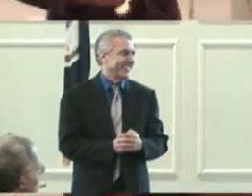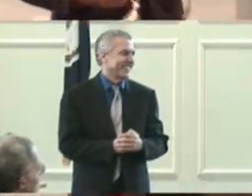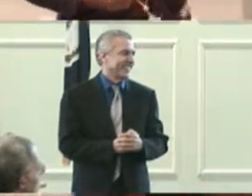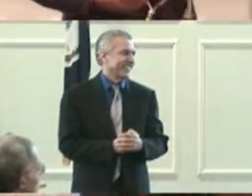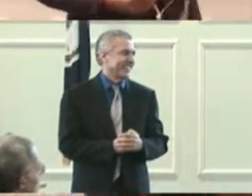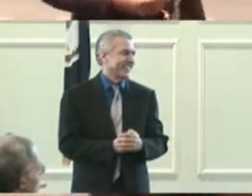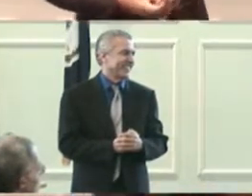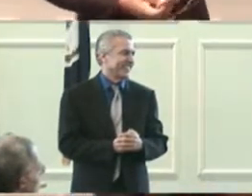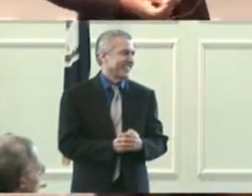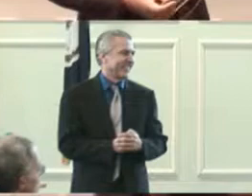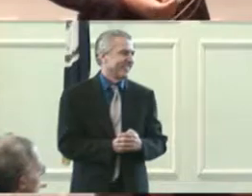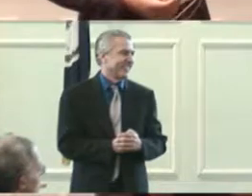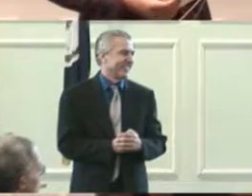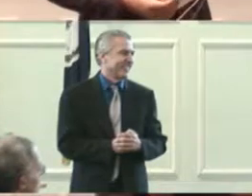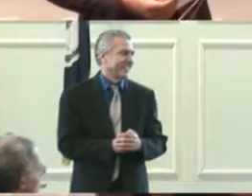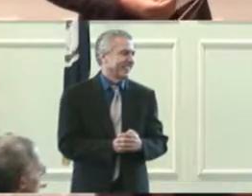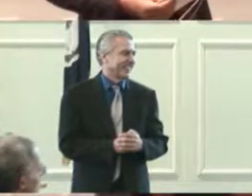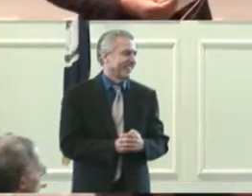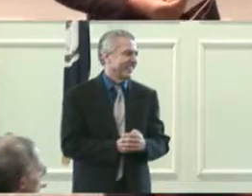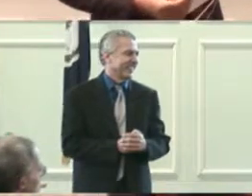And also Rodney.